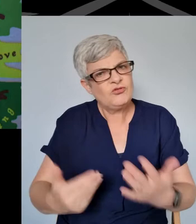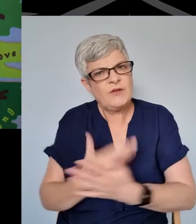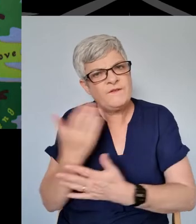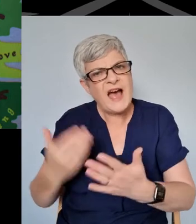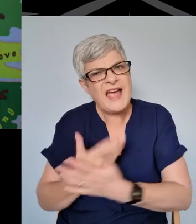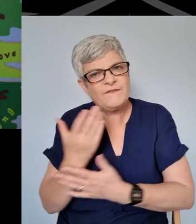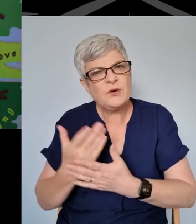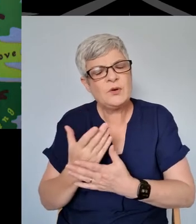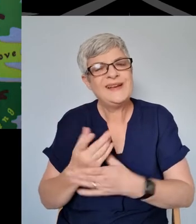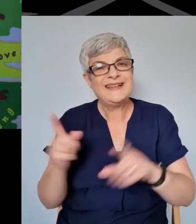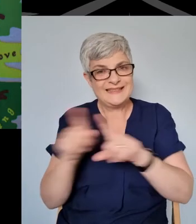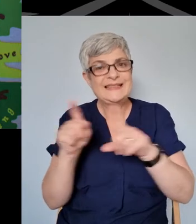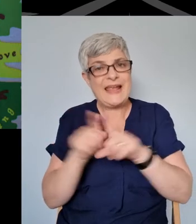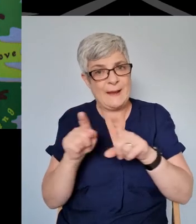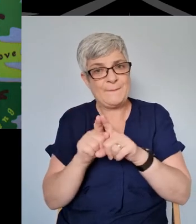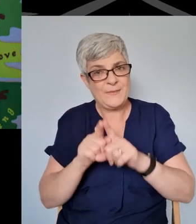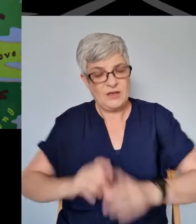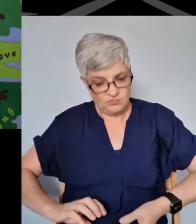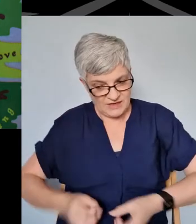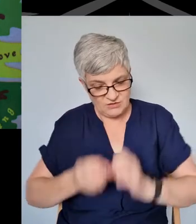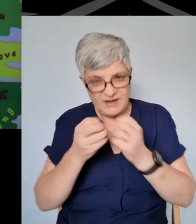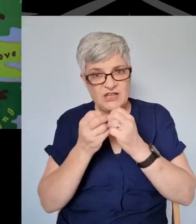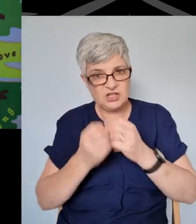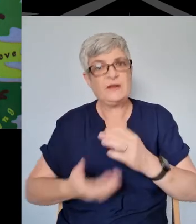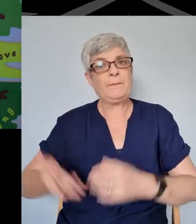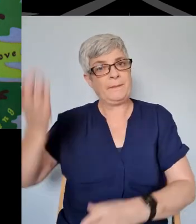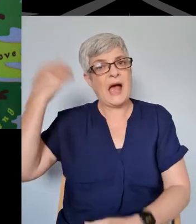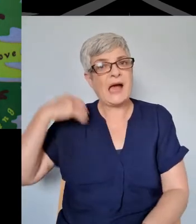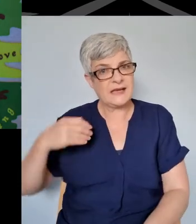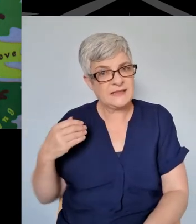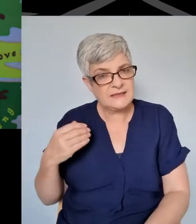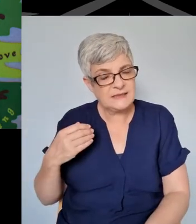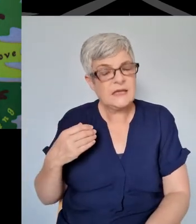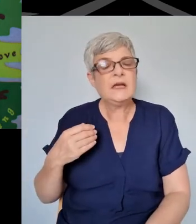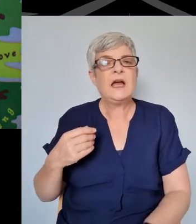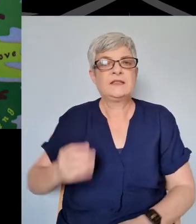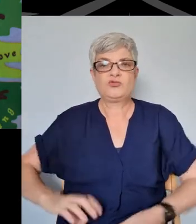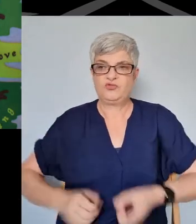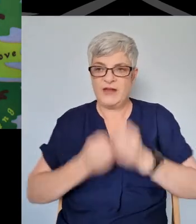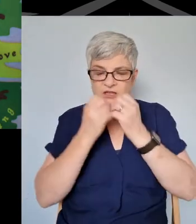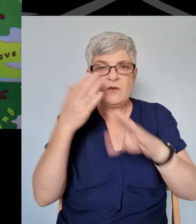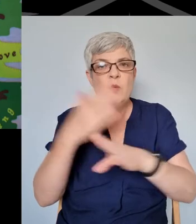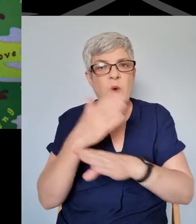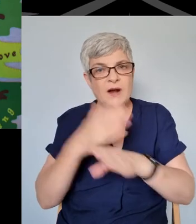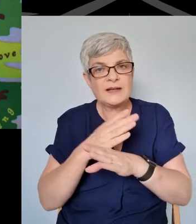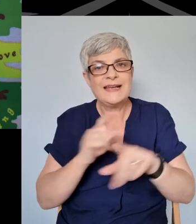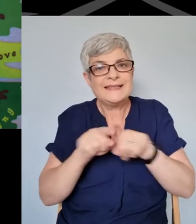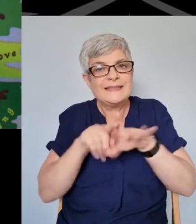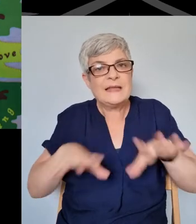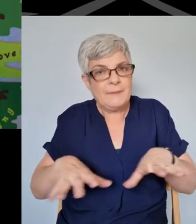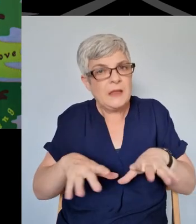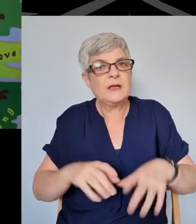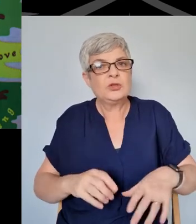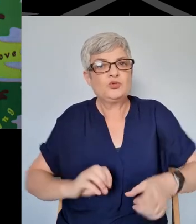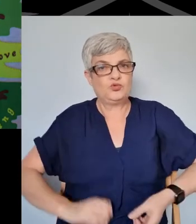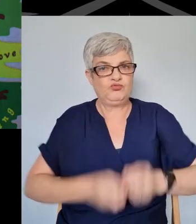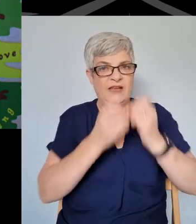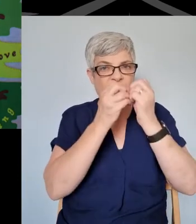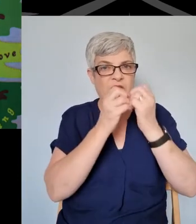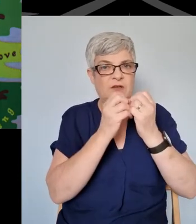the recreation of the whole of humanity. It was a creative work of God on a par with the creation out of nothing